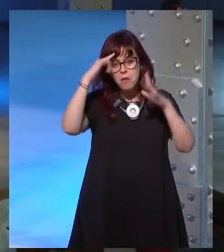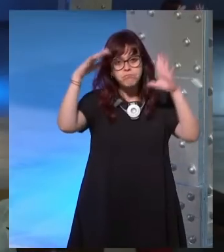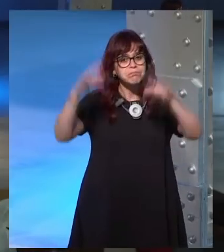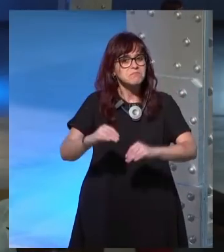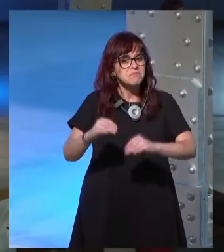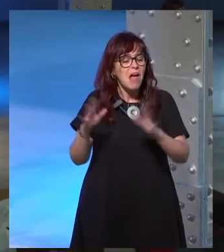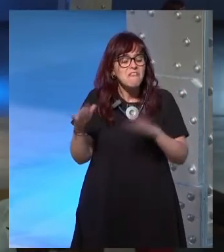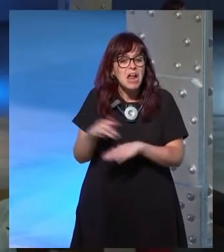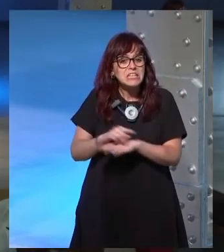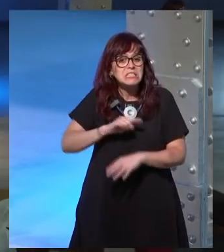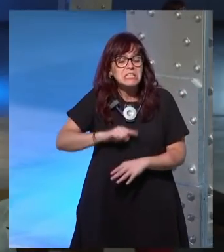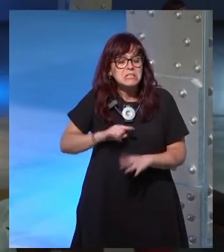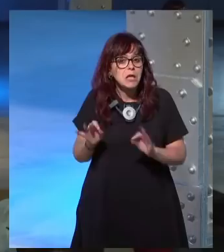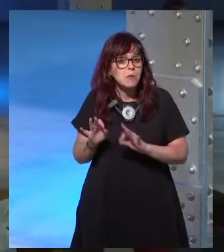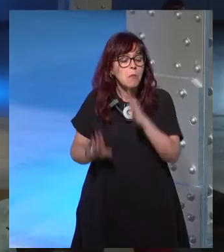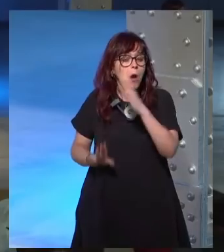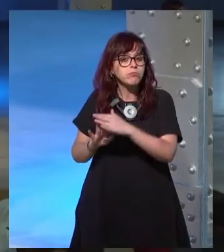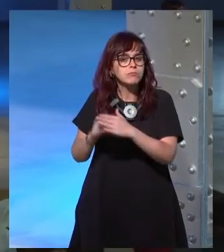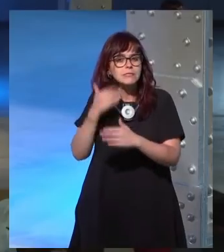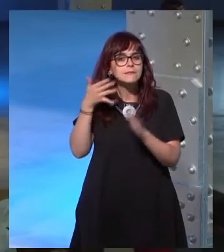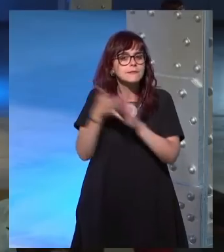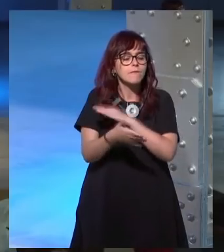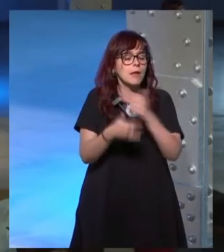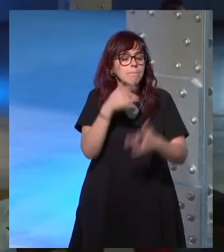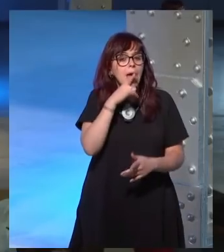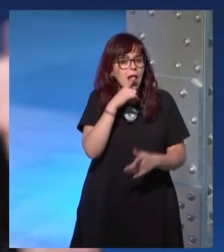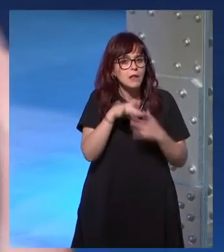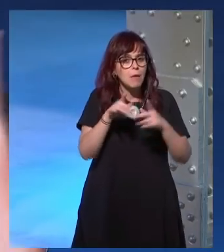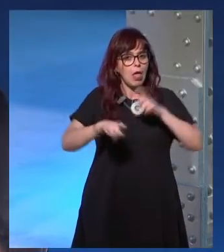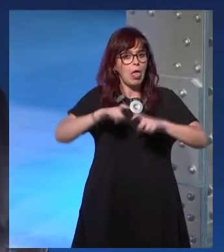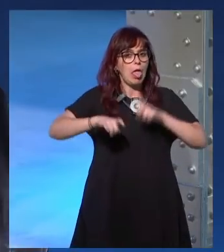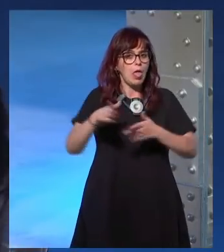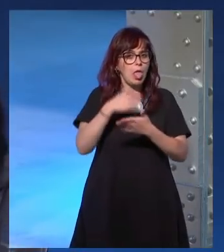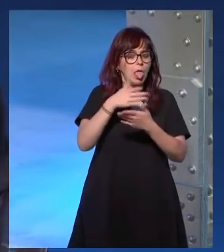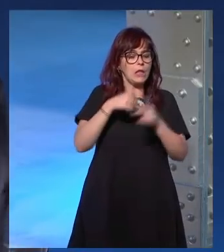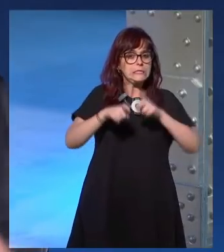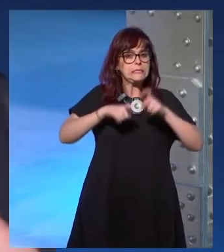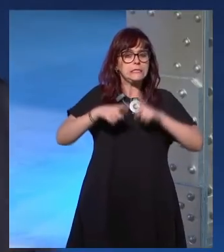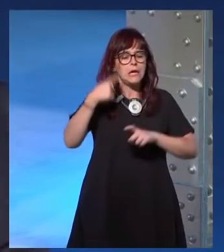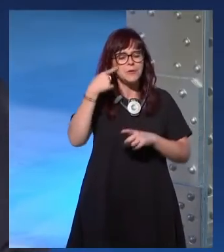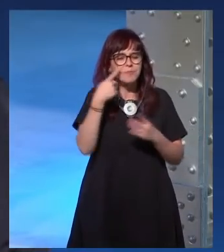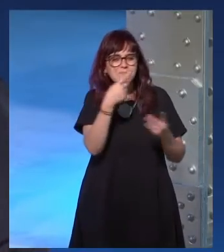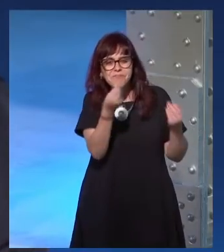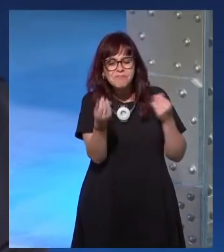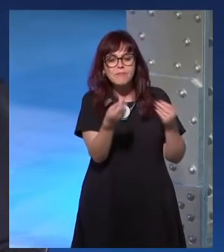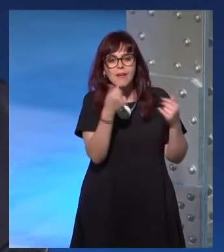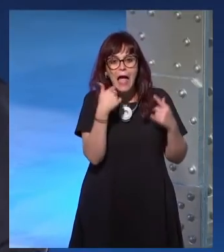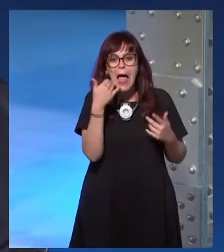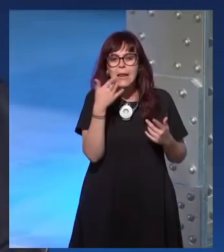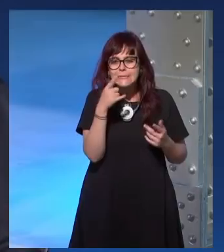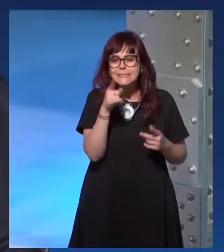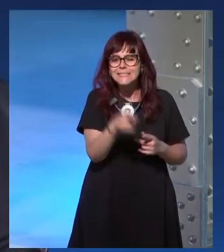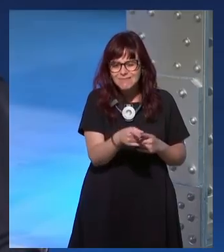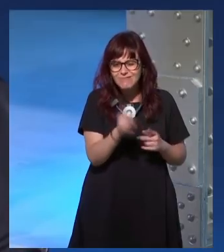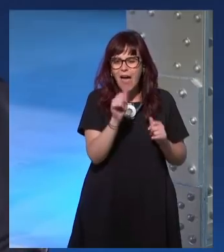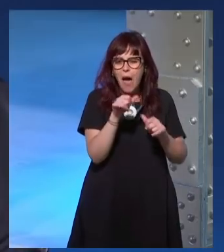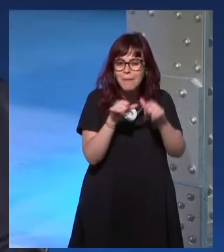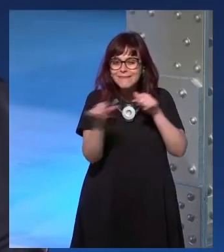As long as I'm having fun, it's okay. If I'm not having fun, something's wrong, and I go backwards, I